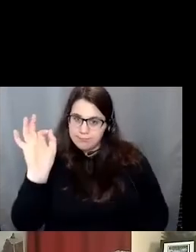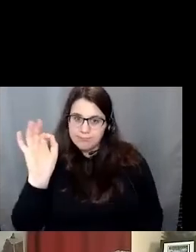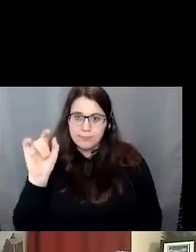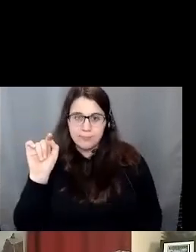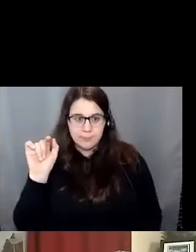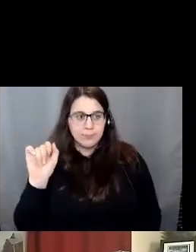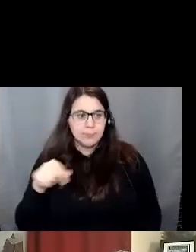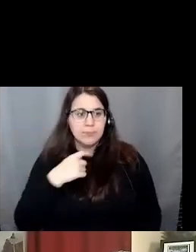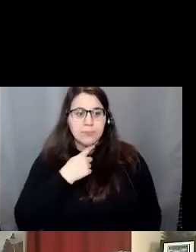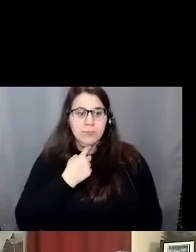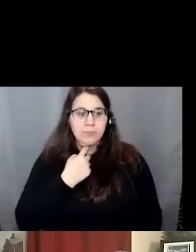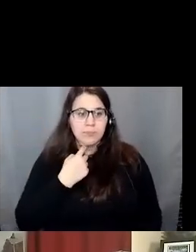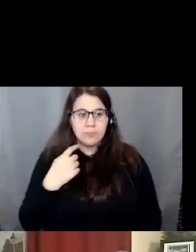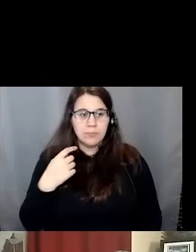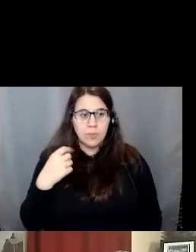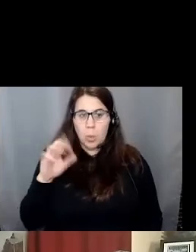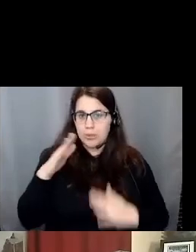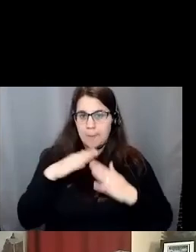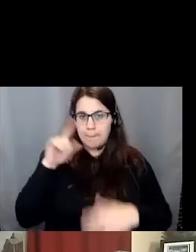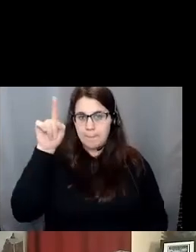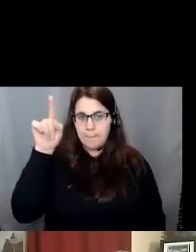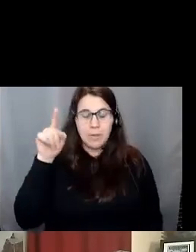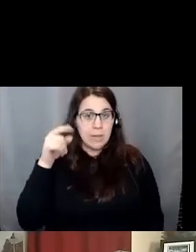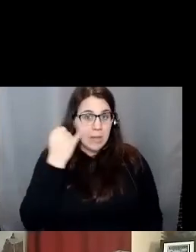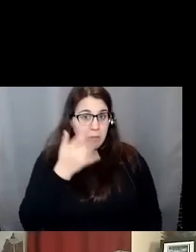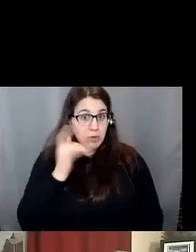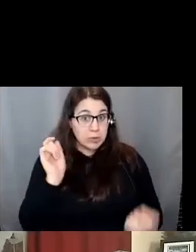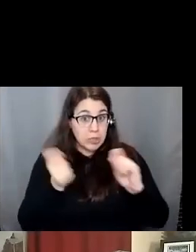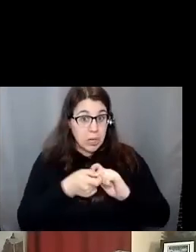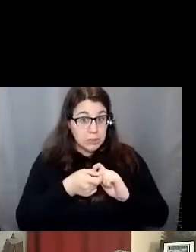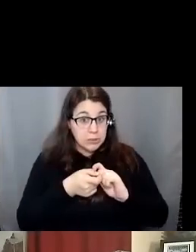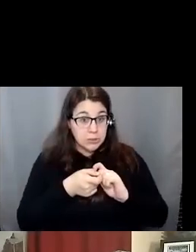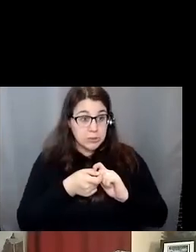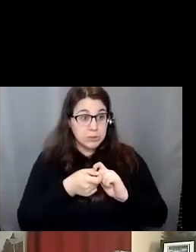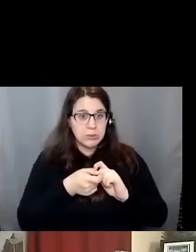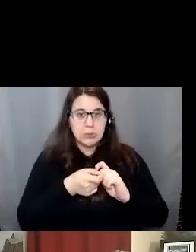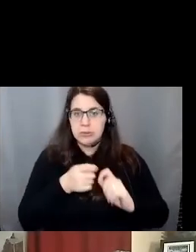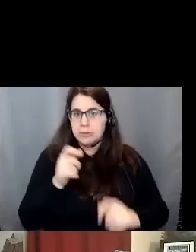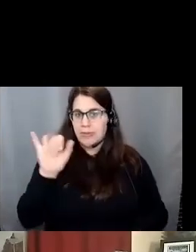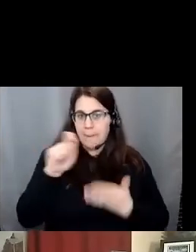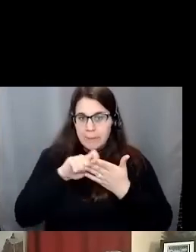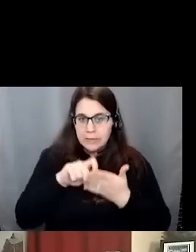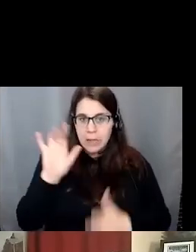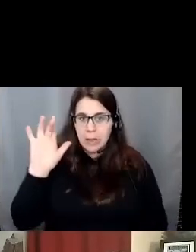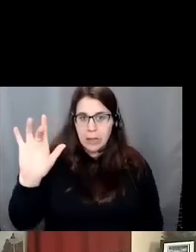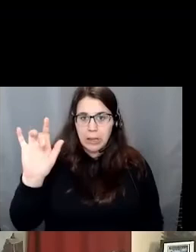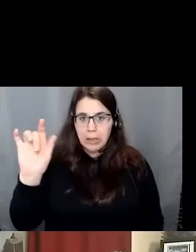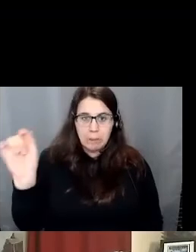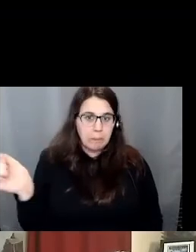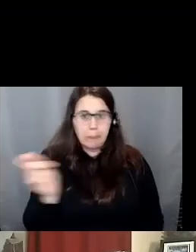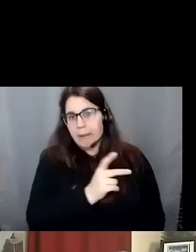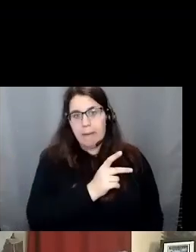And if you want to change any of these categories, just simply click on the pencil icon and it will take you back into that